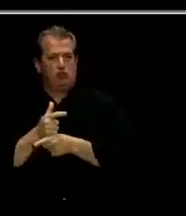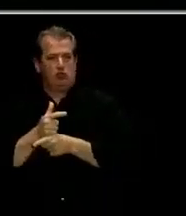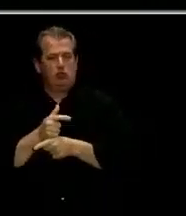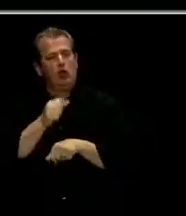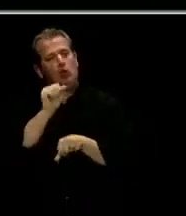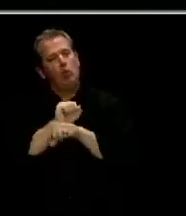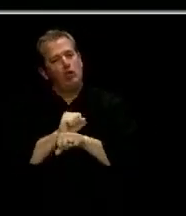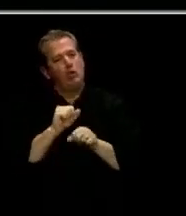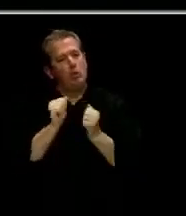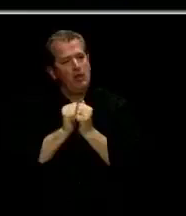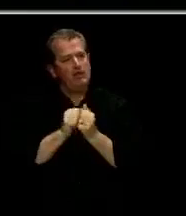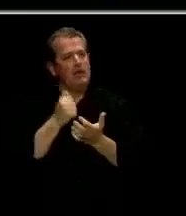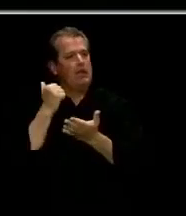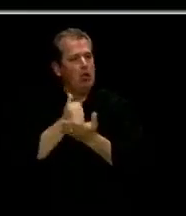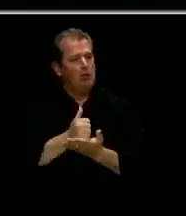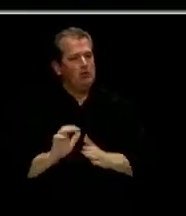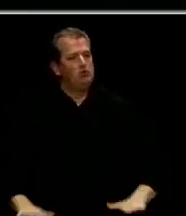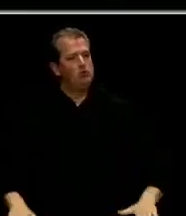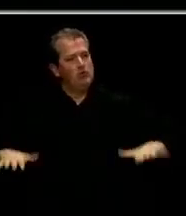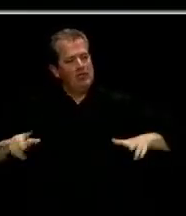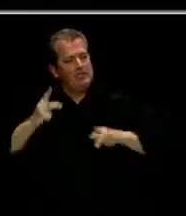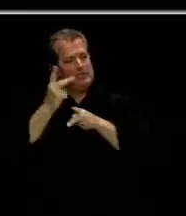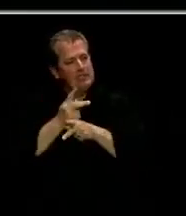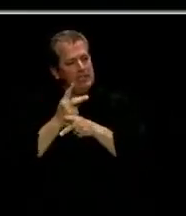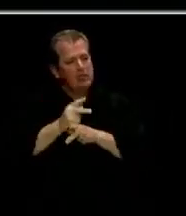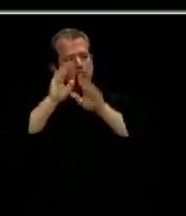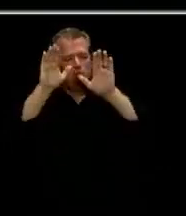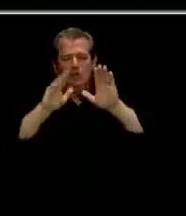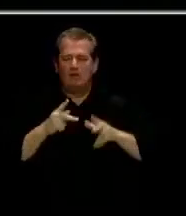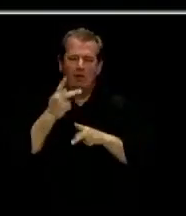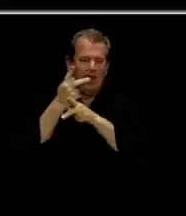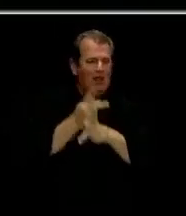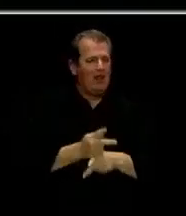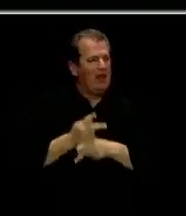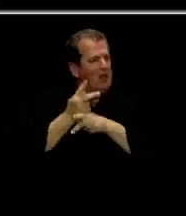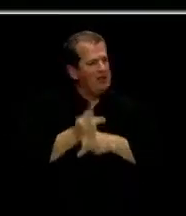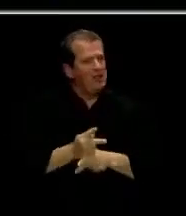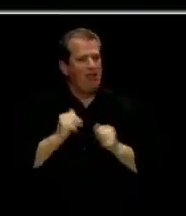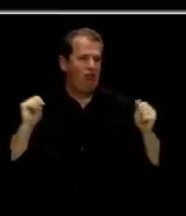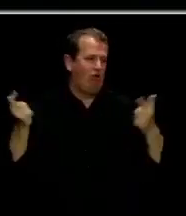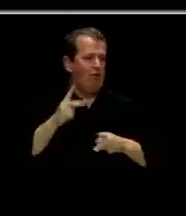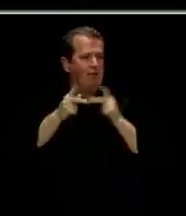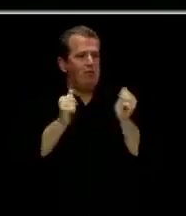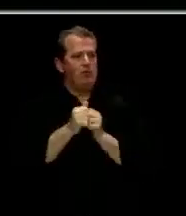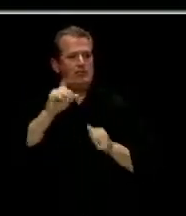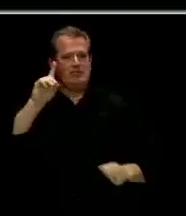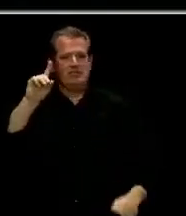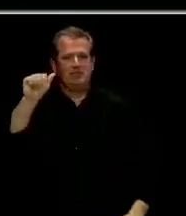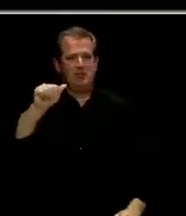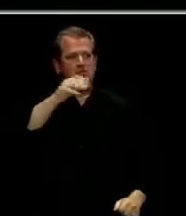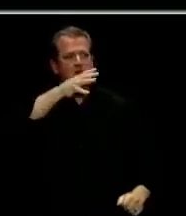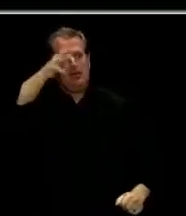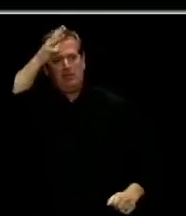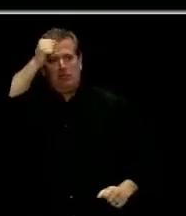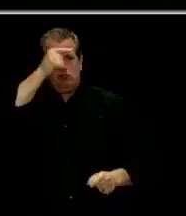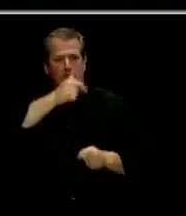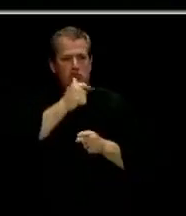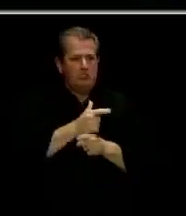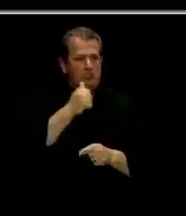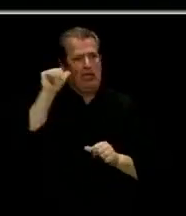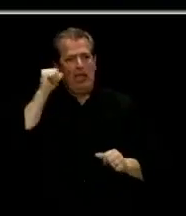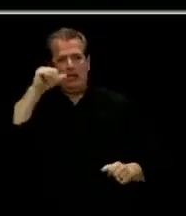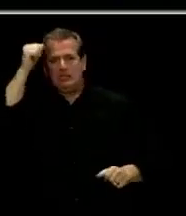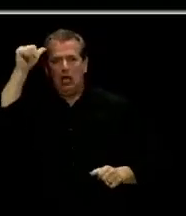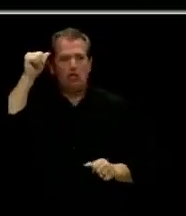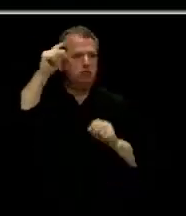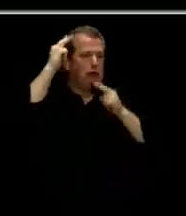with and helping and raising and taking wonderful care of our people that have disabilities. Moms, dads, brothers, sisters, aunts, uncles,